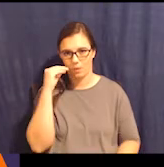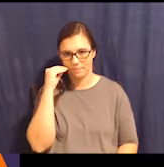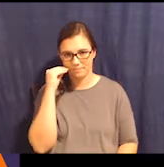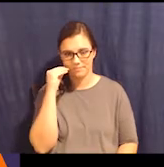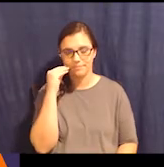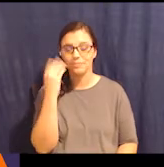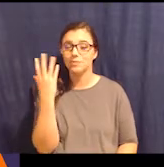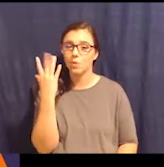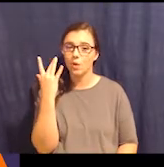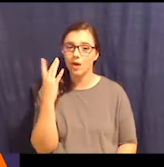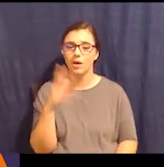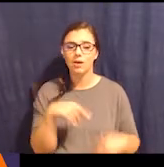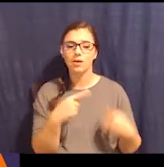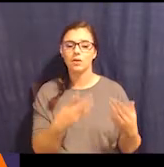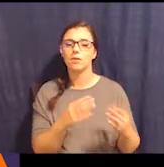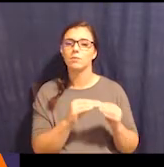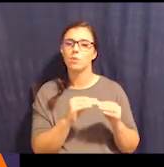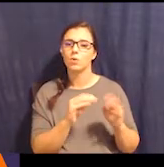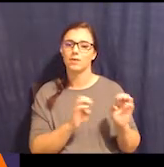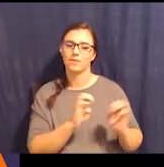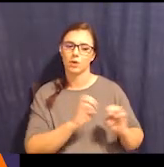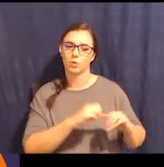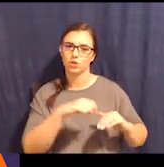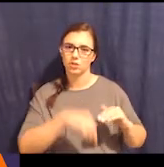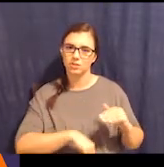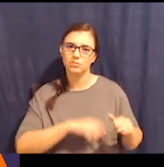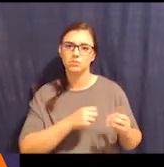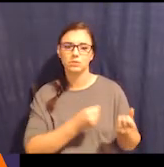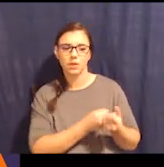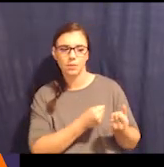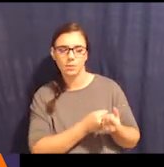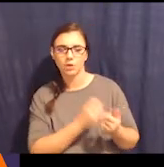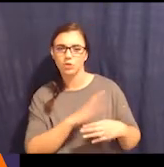supplemental on-site services for individuals with mental illness.